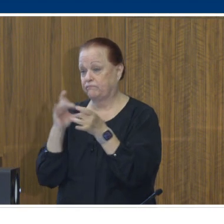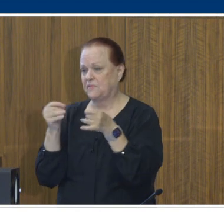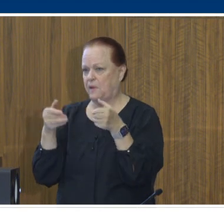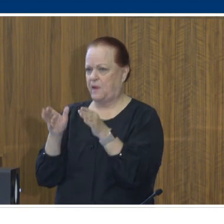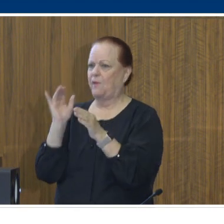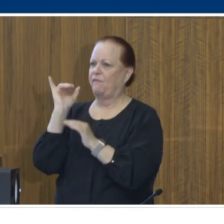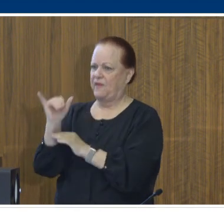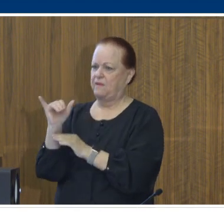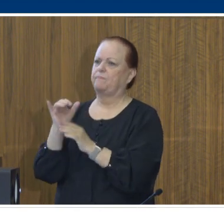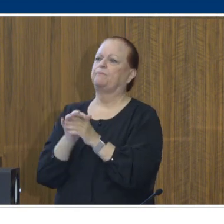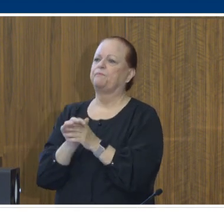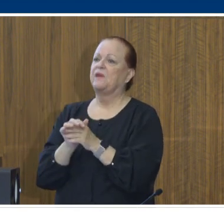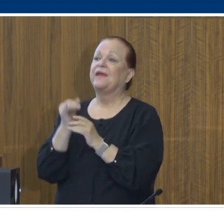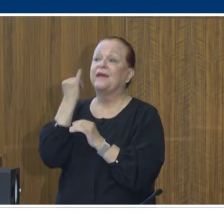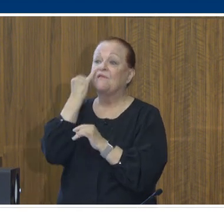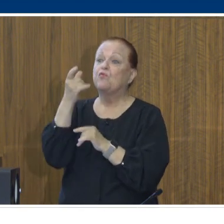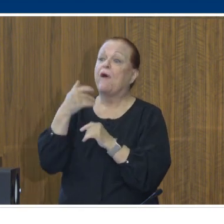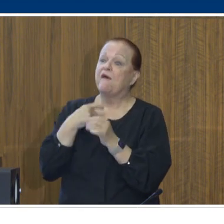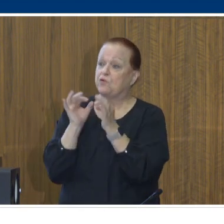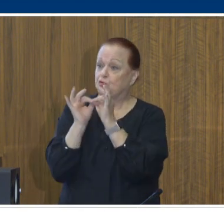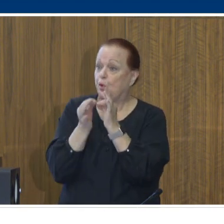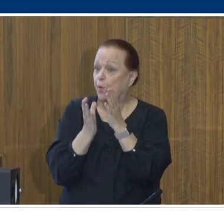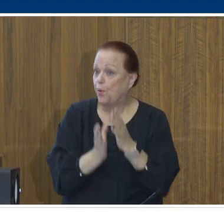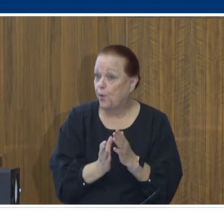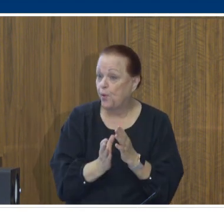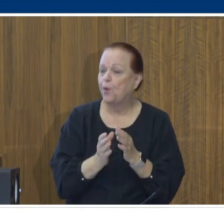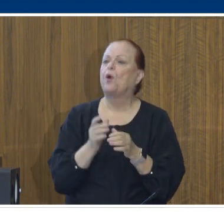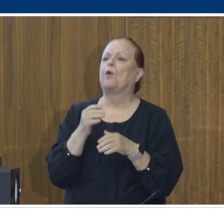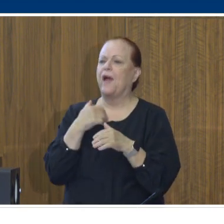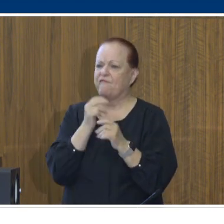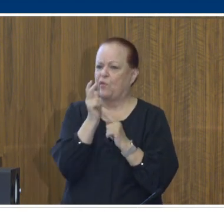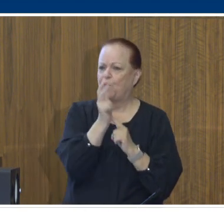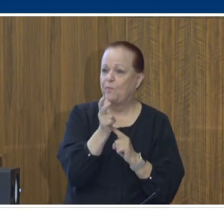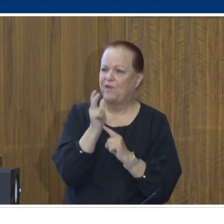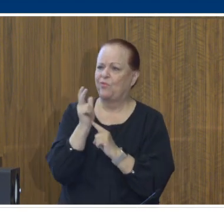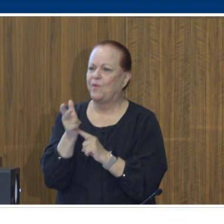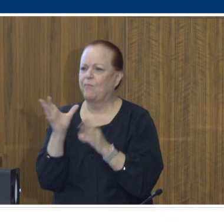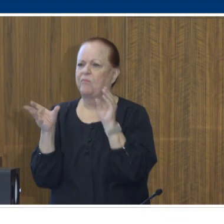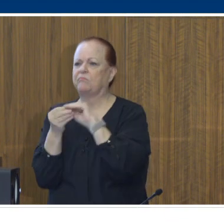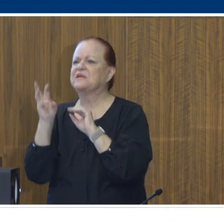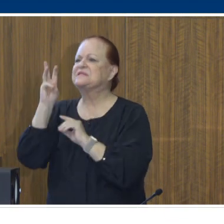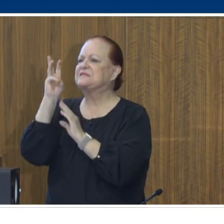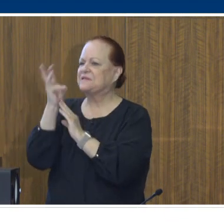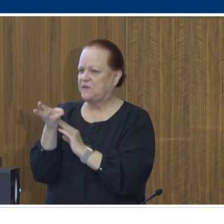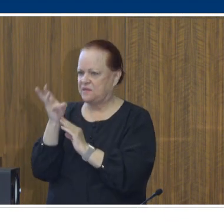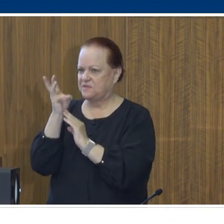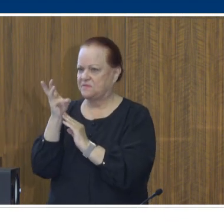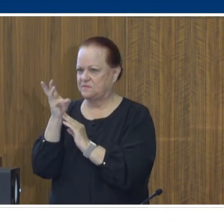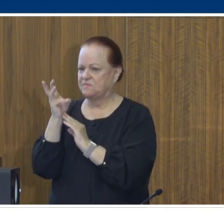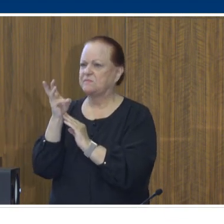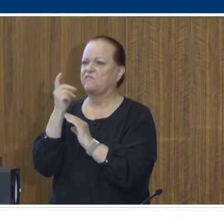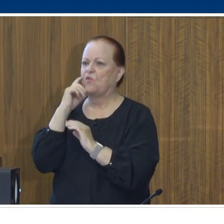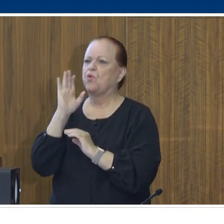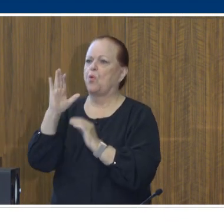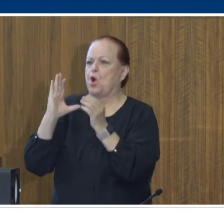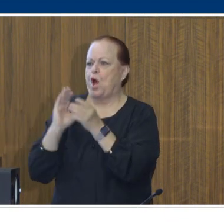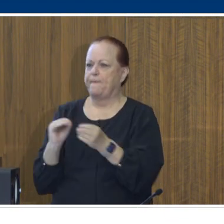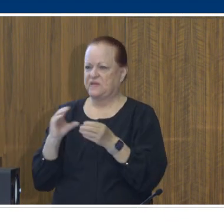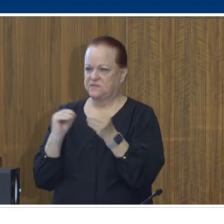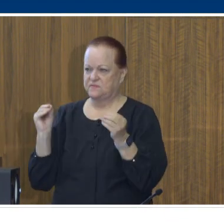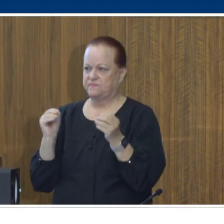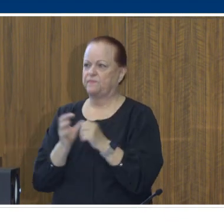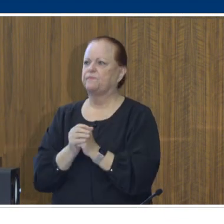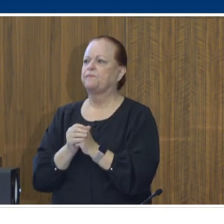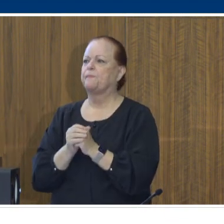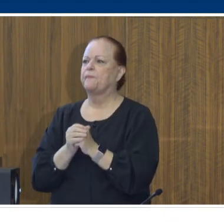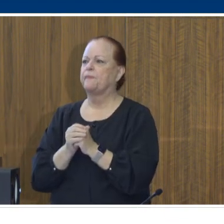require translation, and again tonight we have Spanish translation and Korean translation, you will be allotted 6 minutes to provide your comments. At